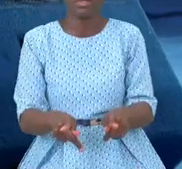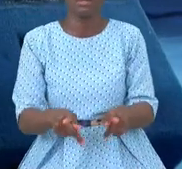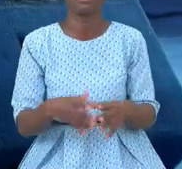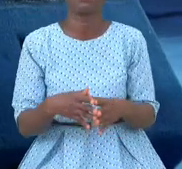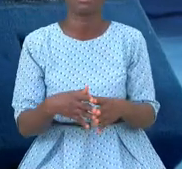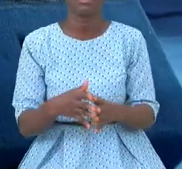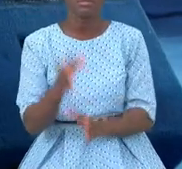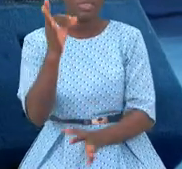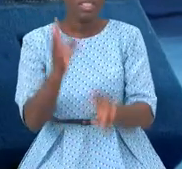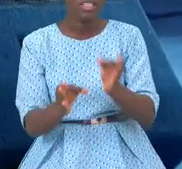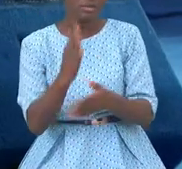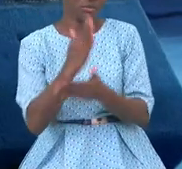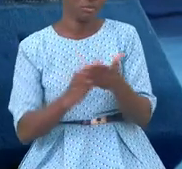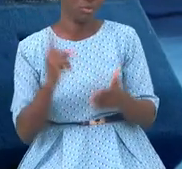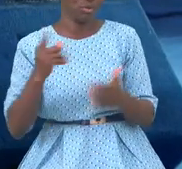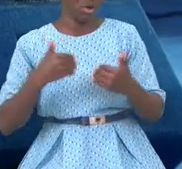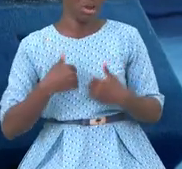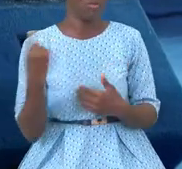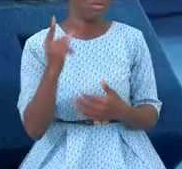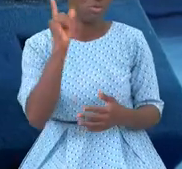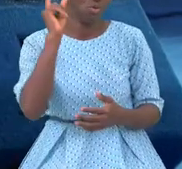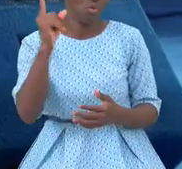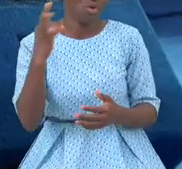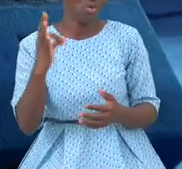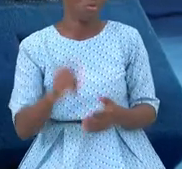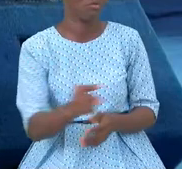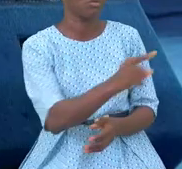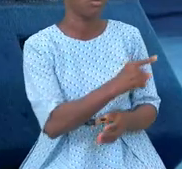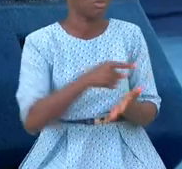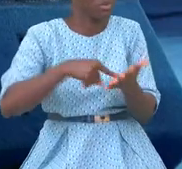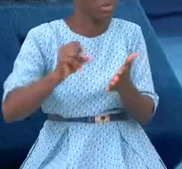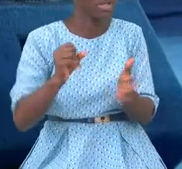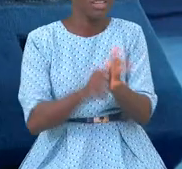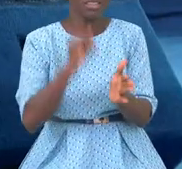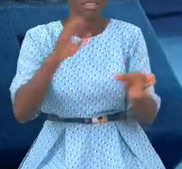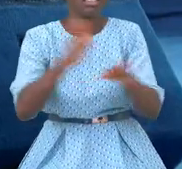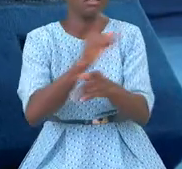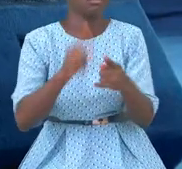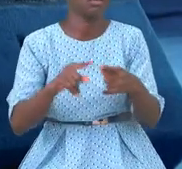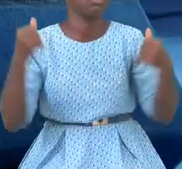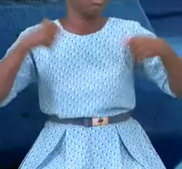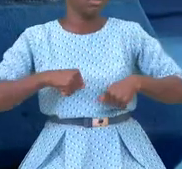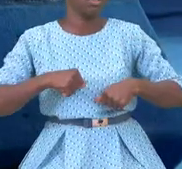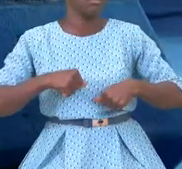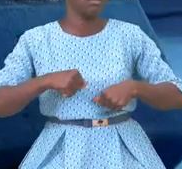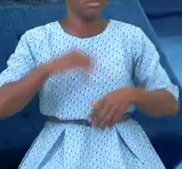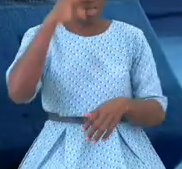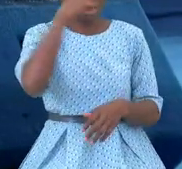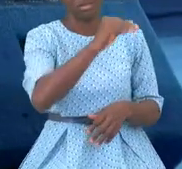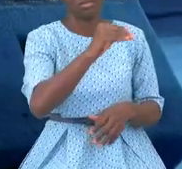those marks, that's enough to condemn him. A blasphemer, nothing else, that's enough.